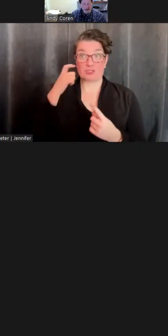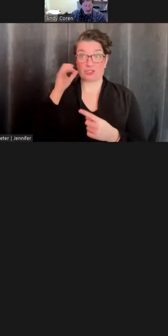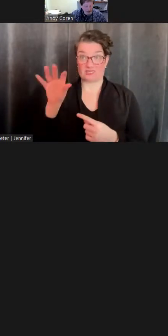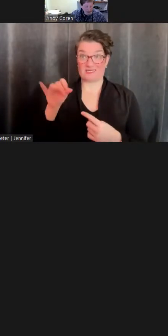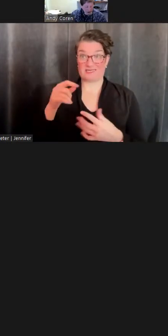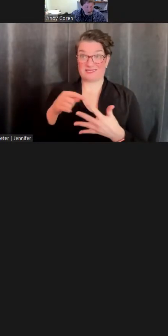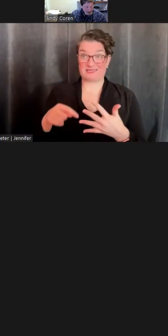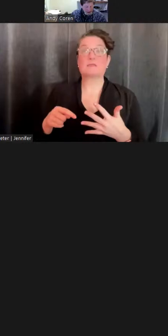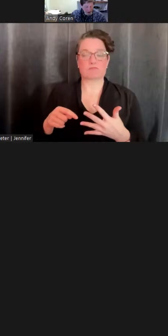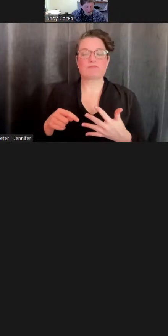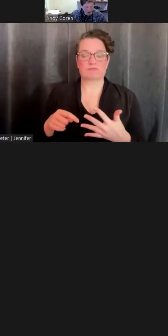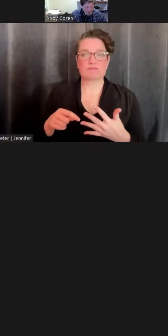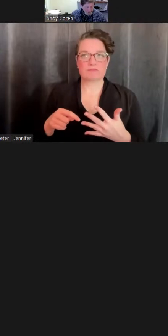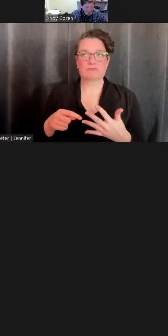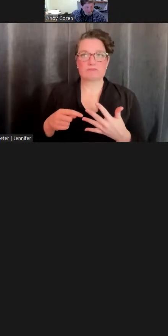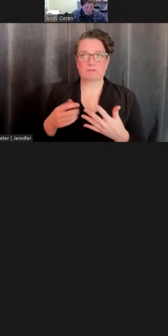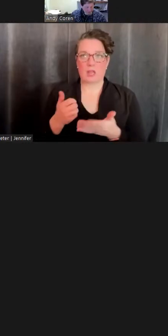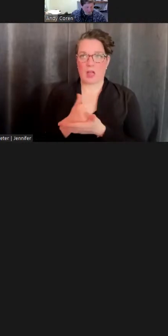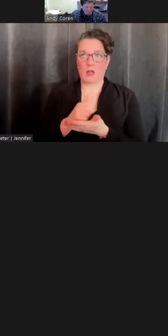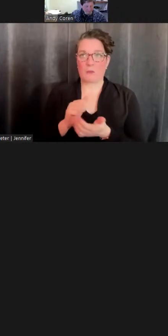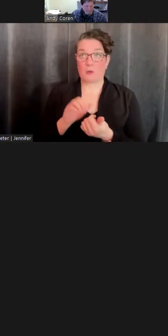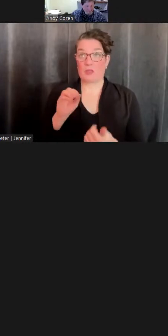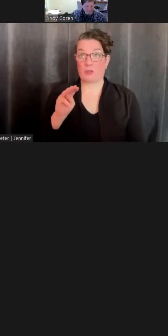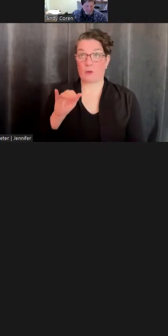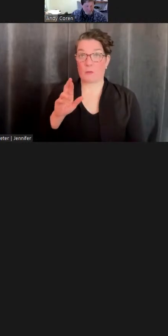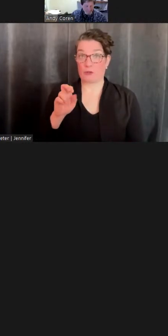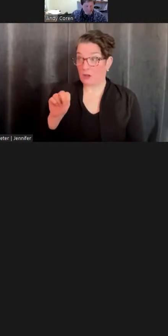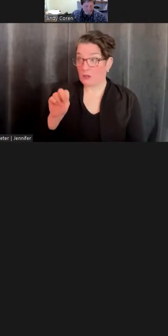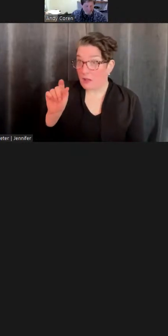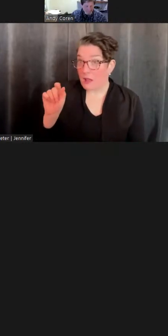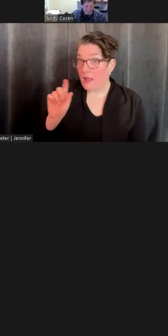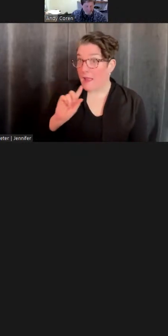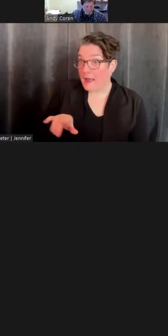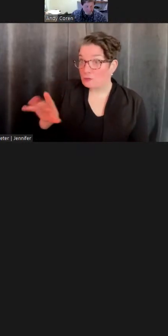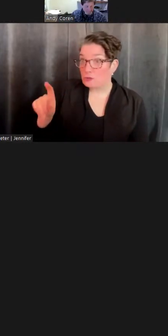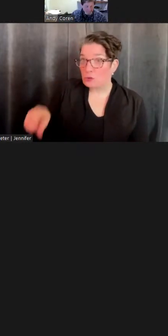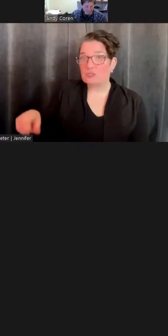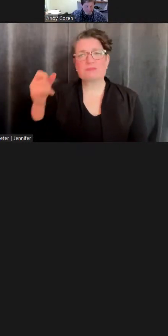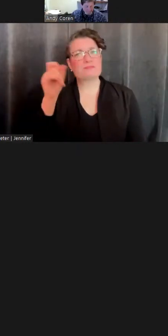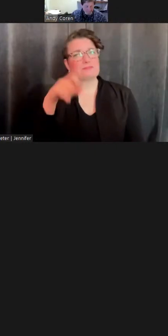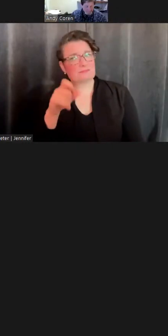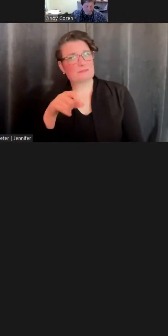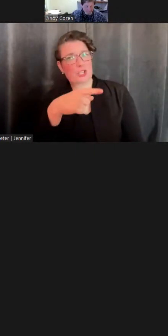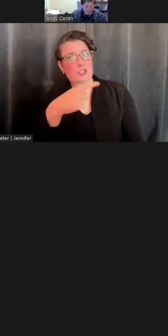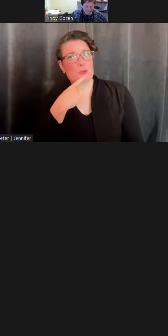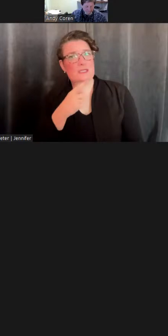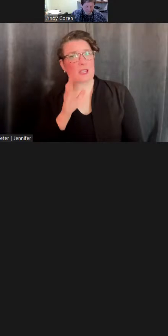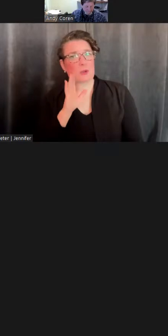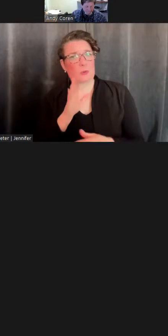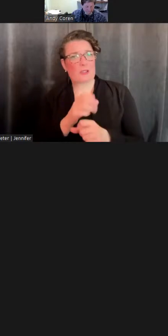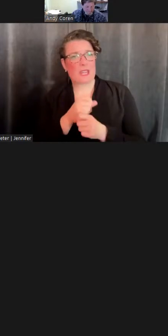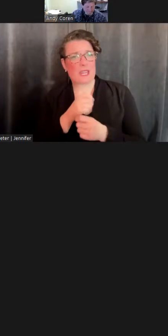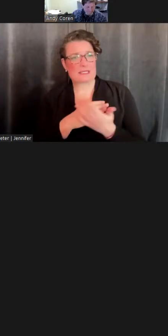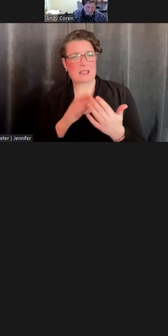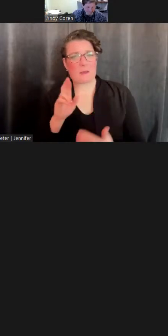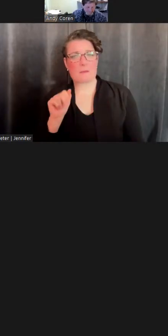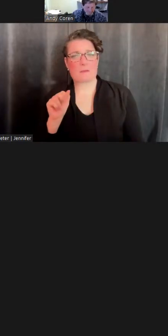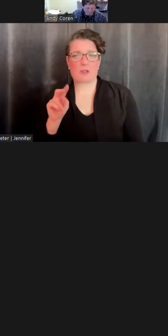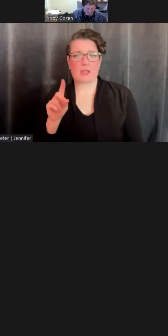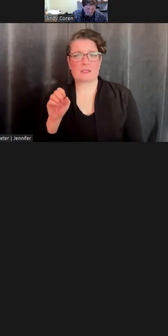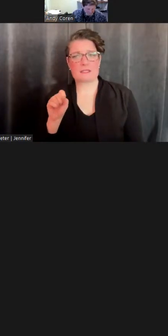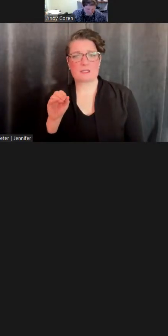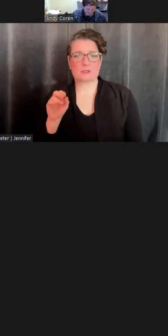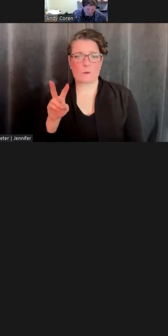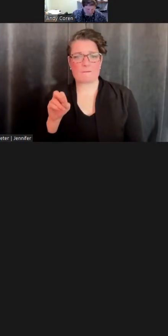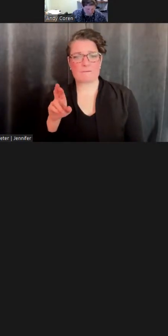Omicron. Does that help? It does, thank you. And you said we get some remdesivir into the county, and I'm wondering if